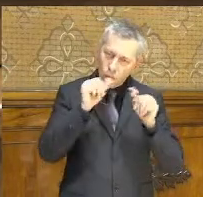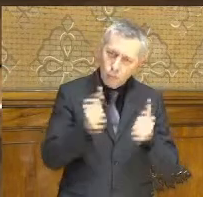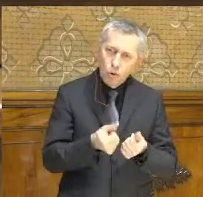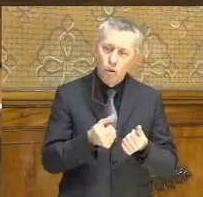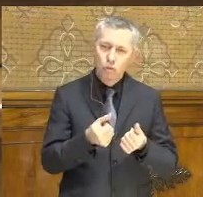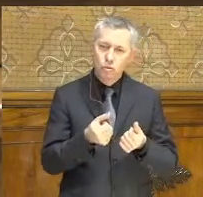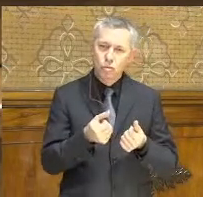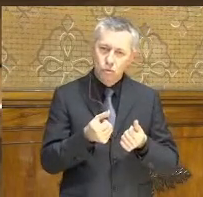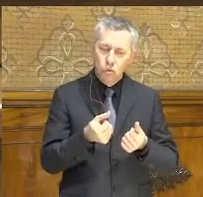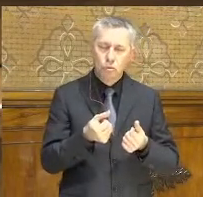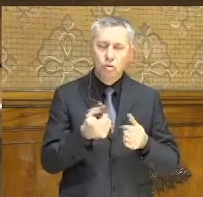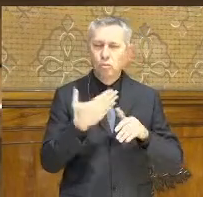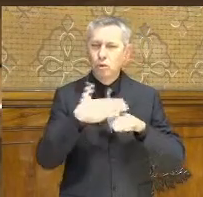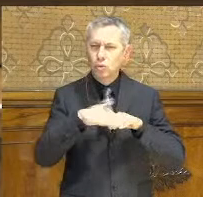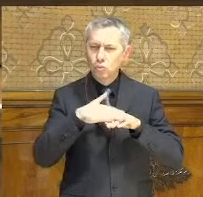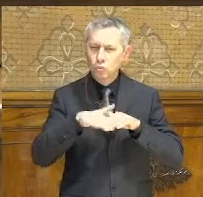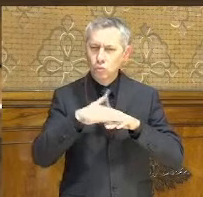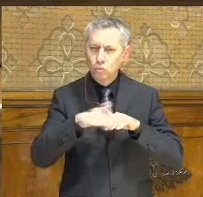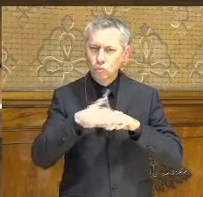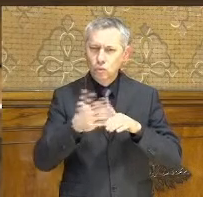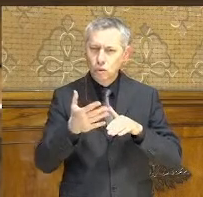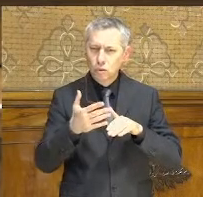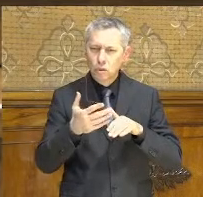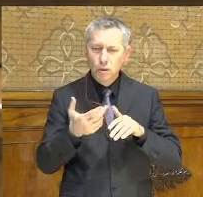politically. Short periods of time.